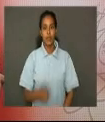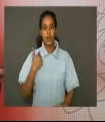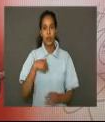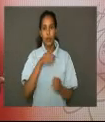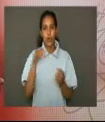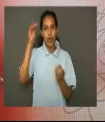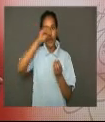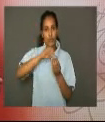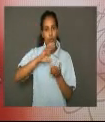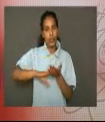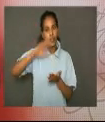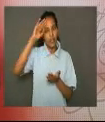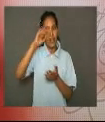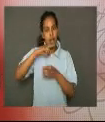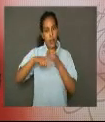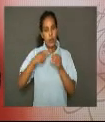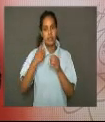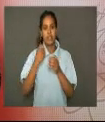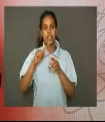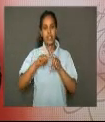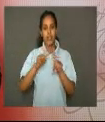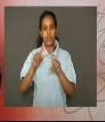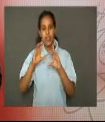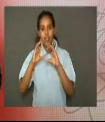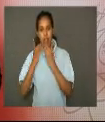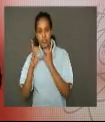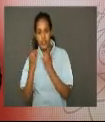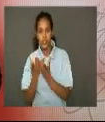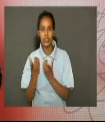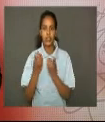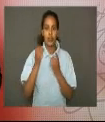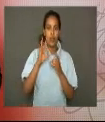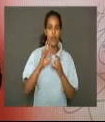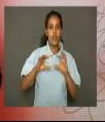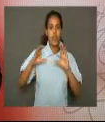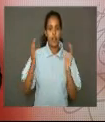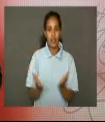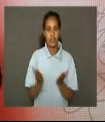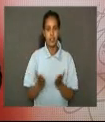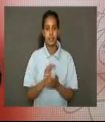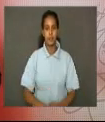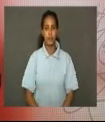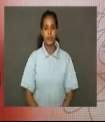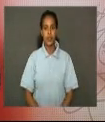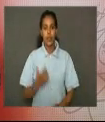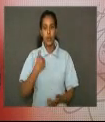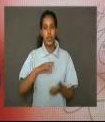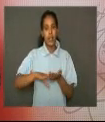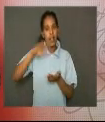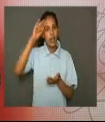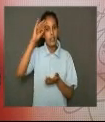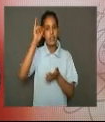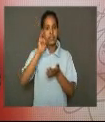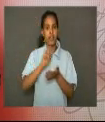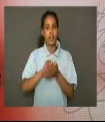We also learned about the different classifications of catalysts. We learned